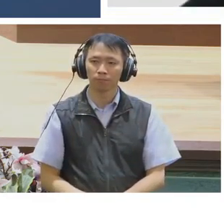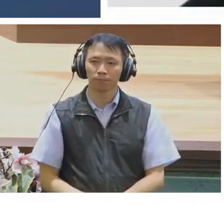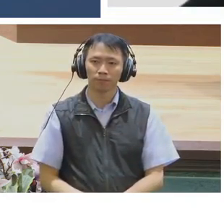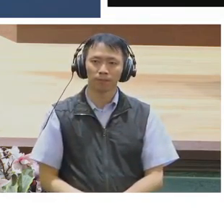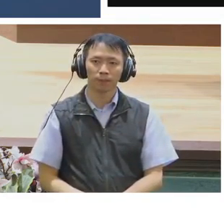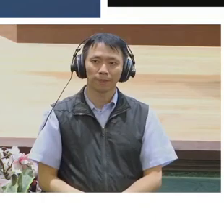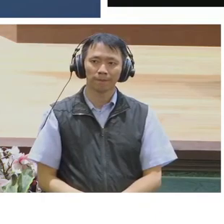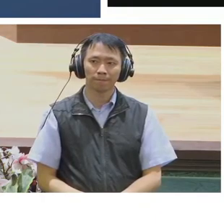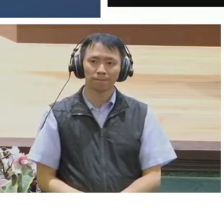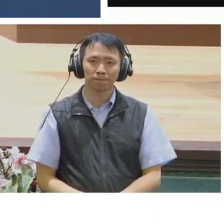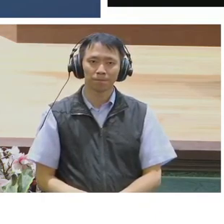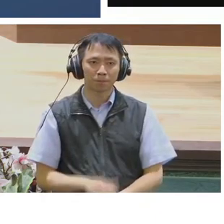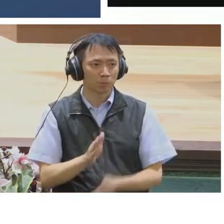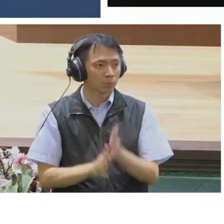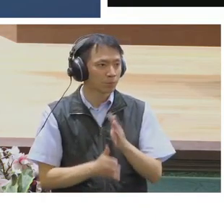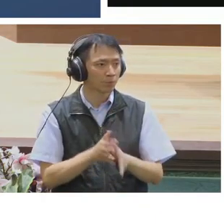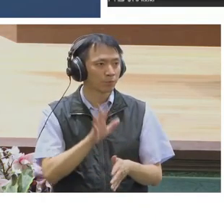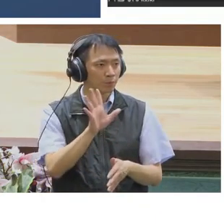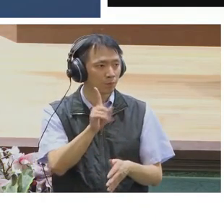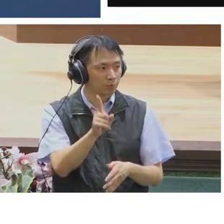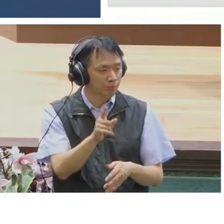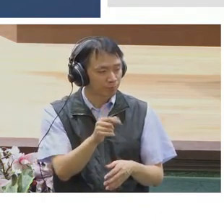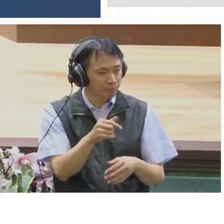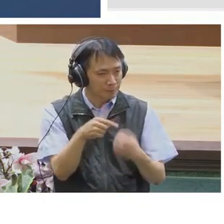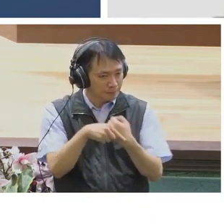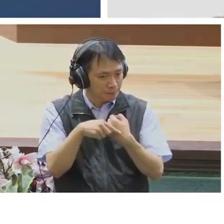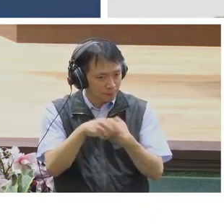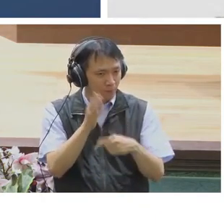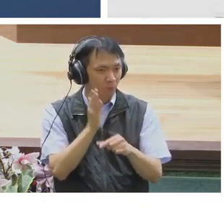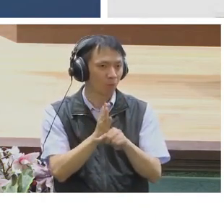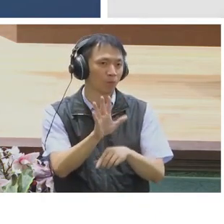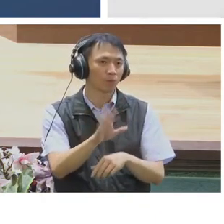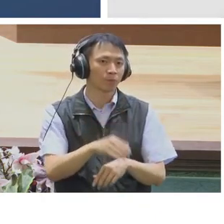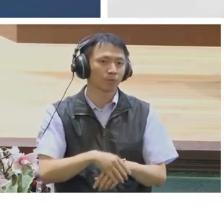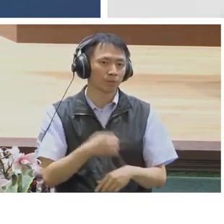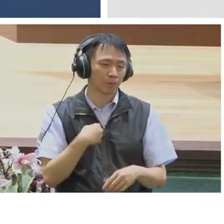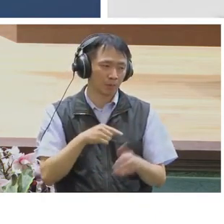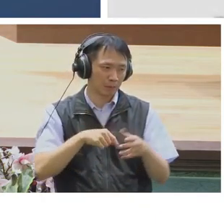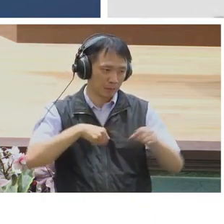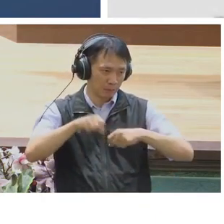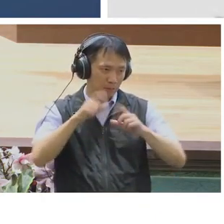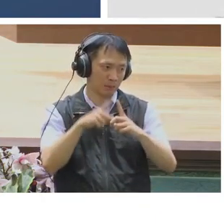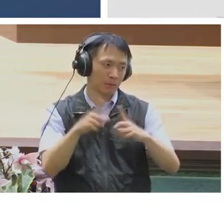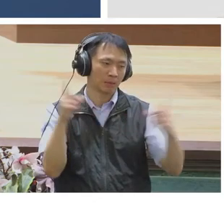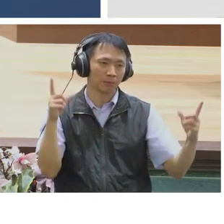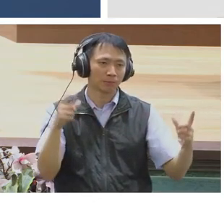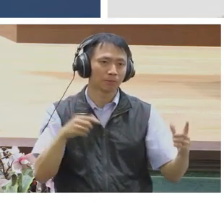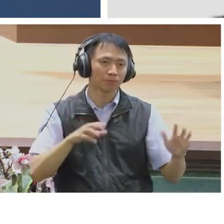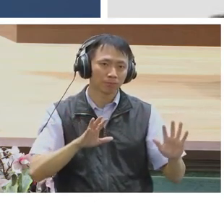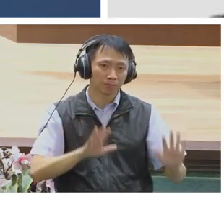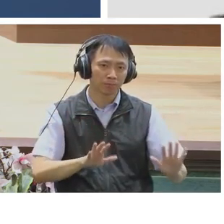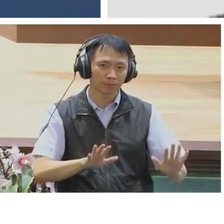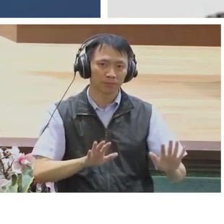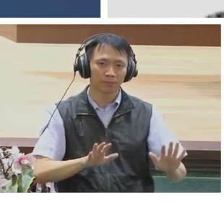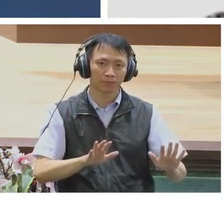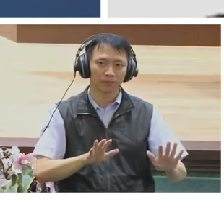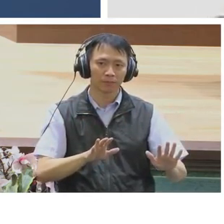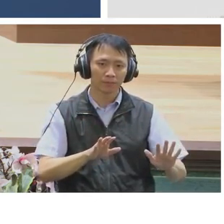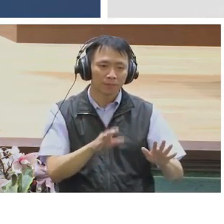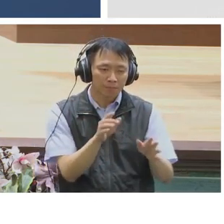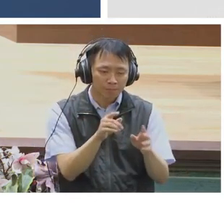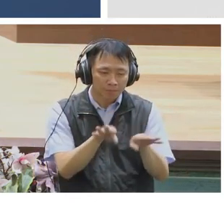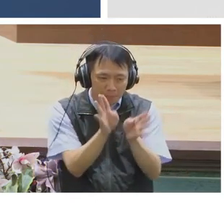because like Mark said, it's a big project and there's lots going on, and we probably only captured, you know, a small set of it.